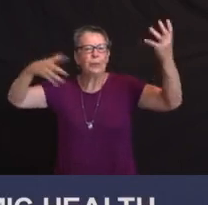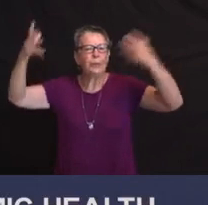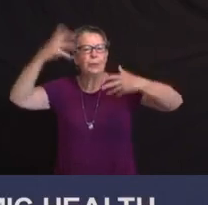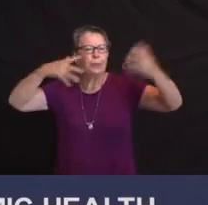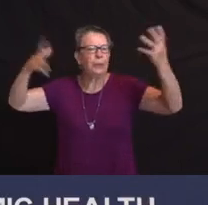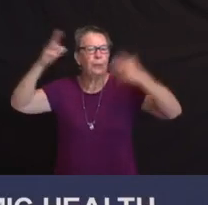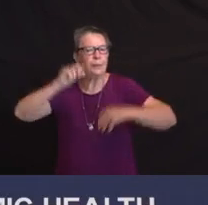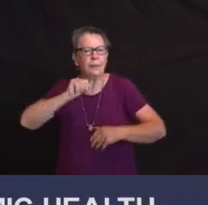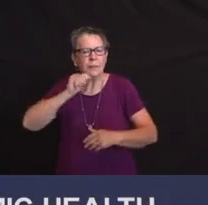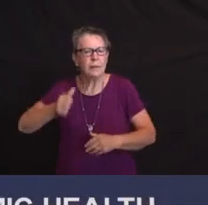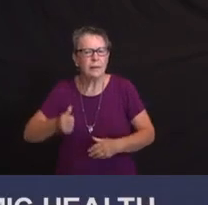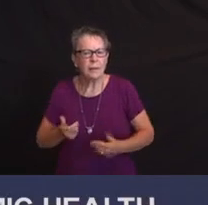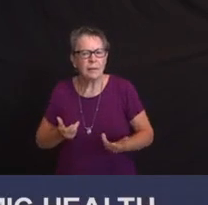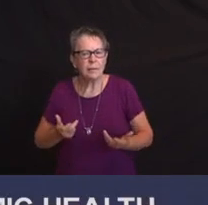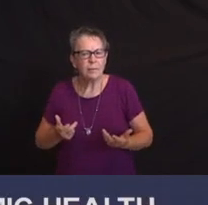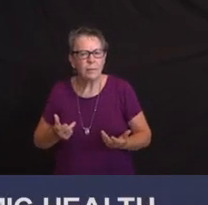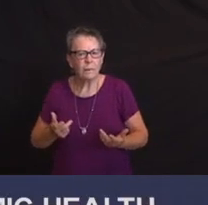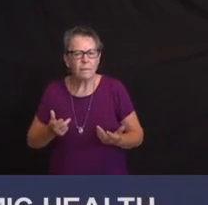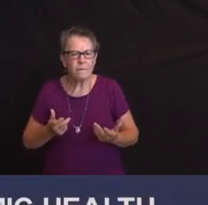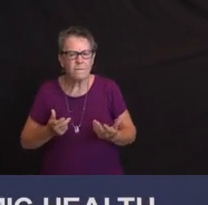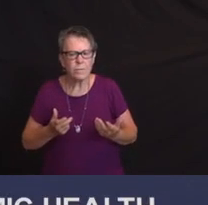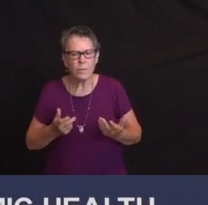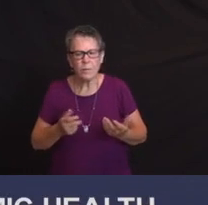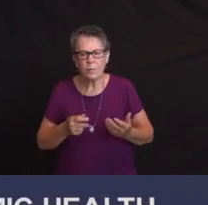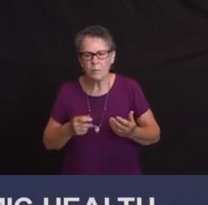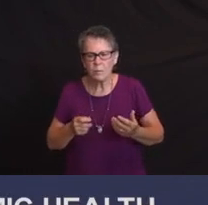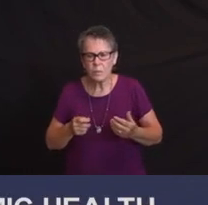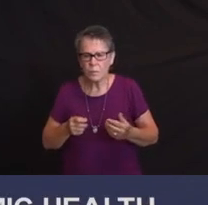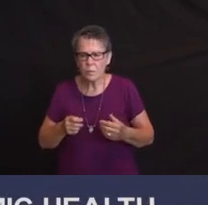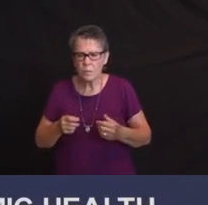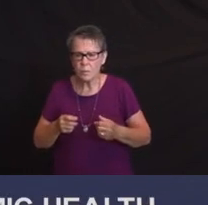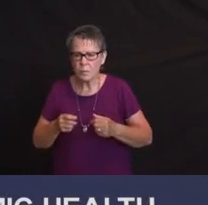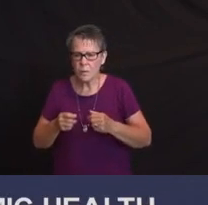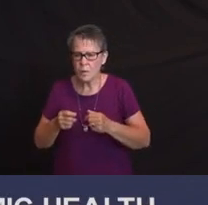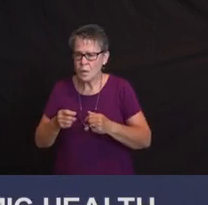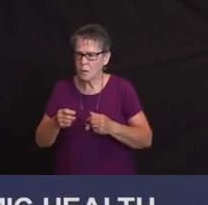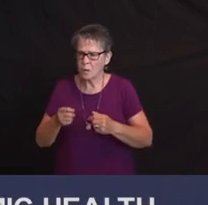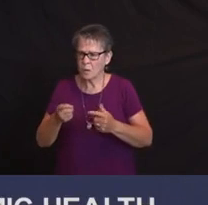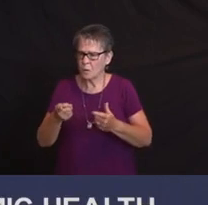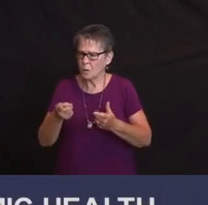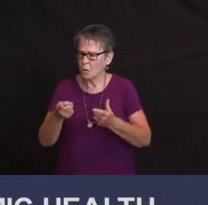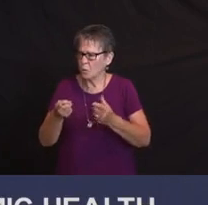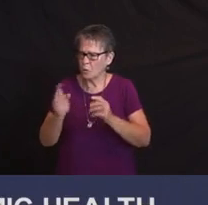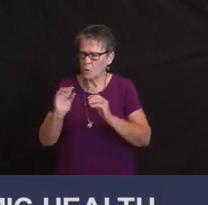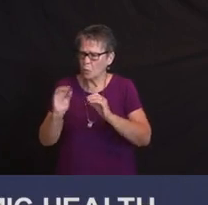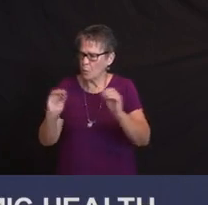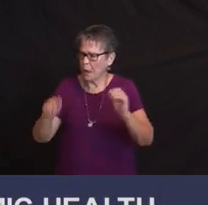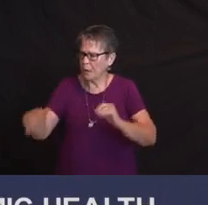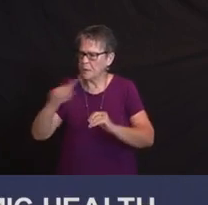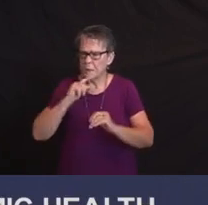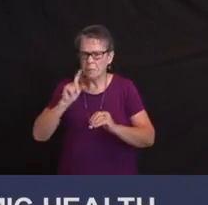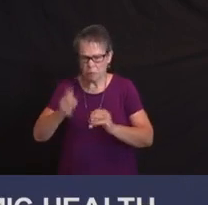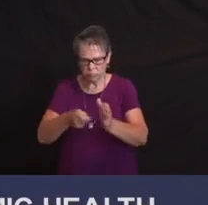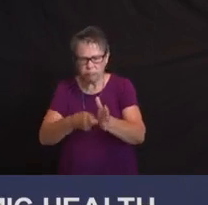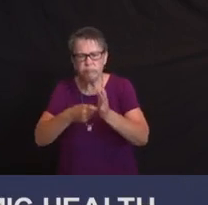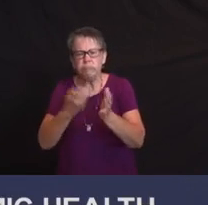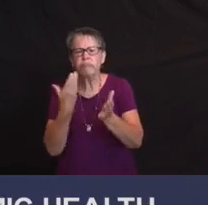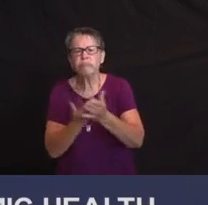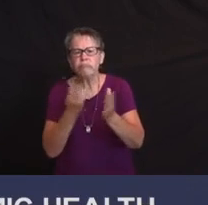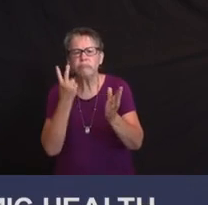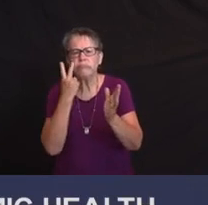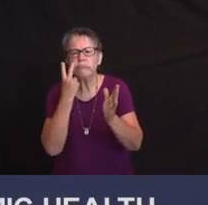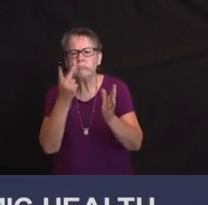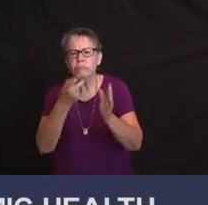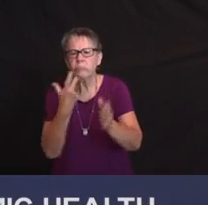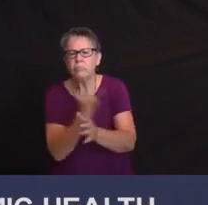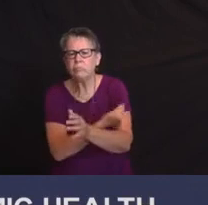or there's no social distancing. I mean, I understand everybody wants to get back to normal and so forth, but if you could comment on that